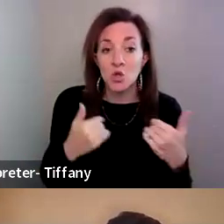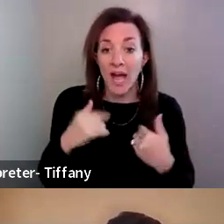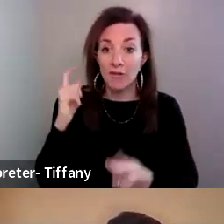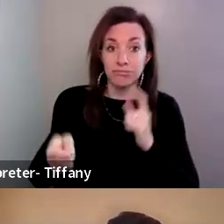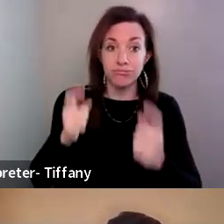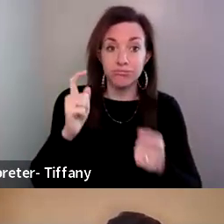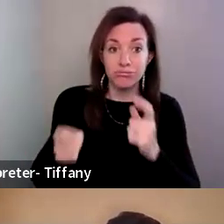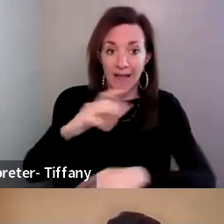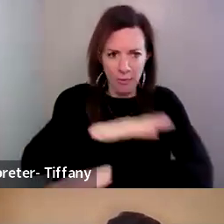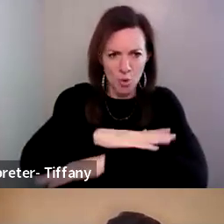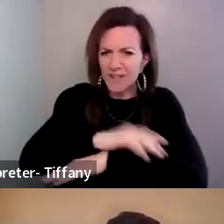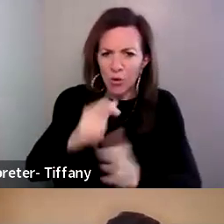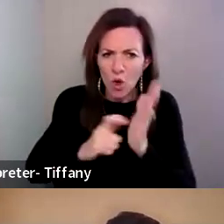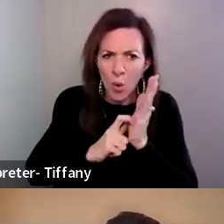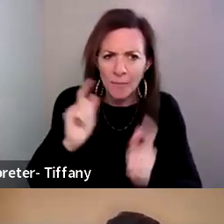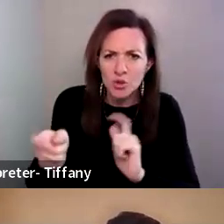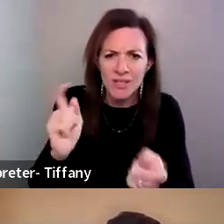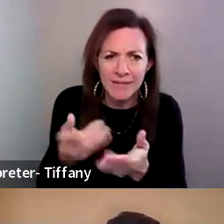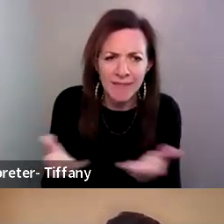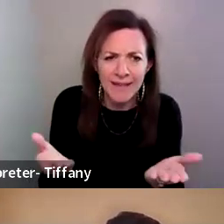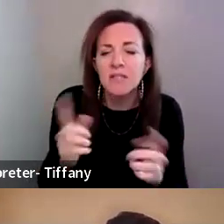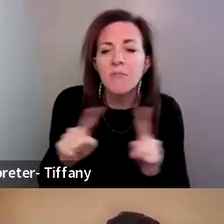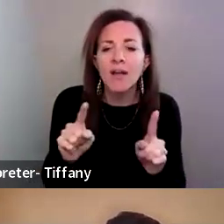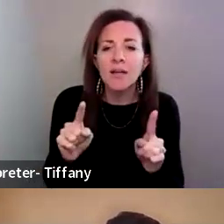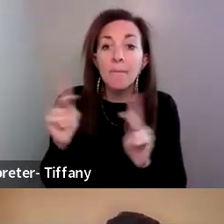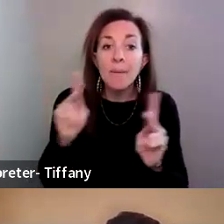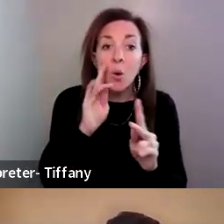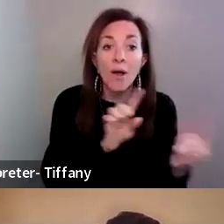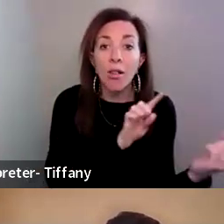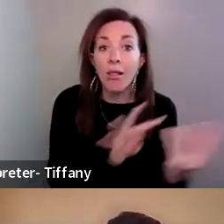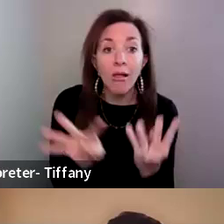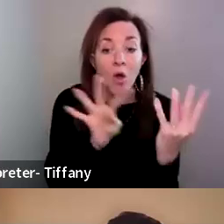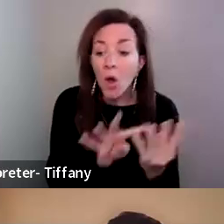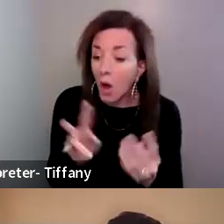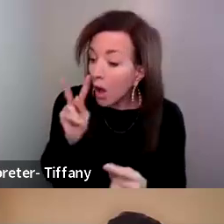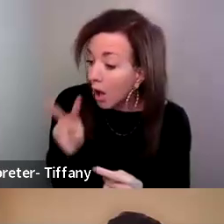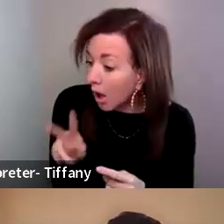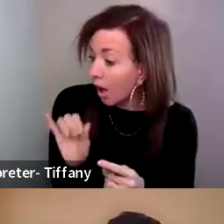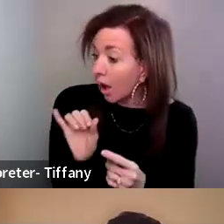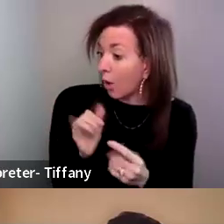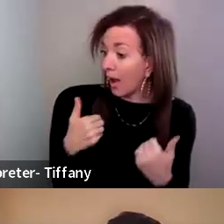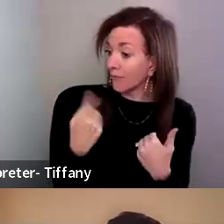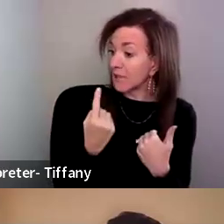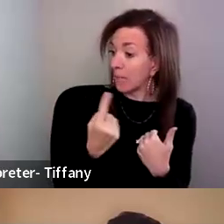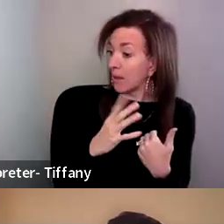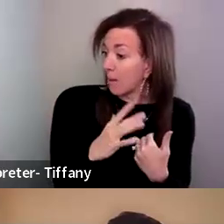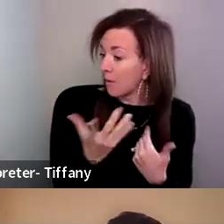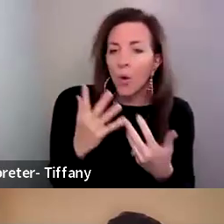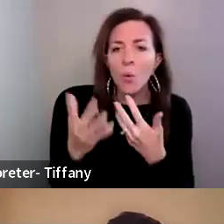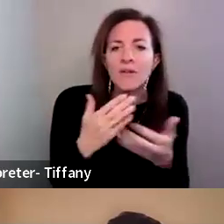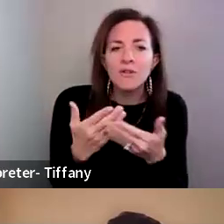these booths. It's not a requirement, but it definitely gets people to come by and talk to you about whatever is going on in your